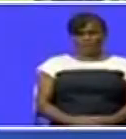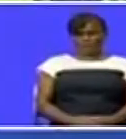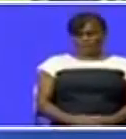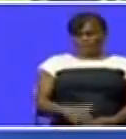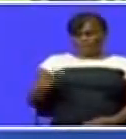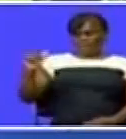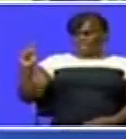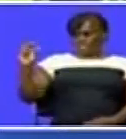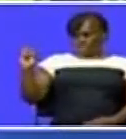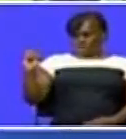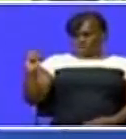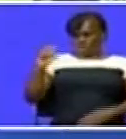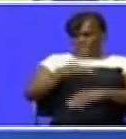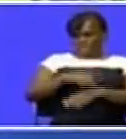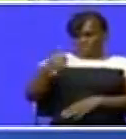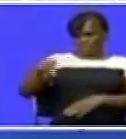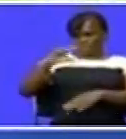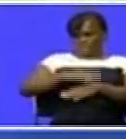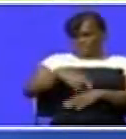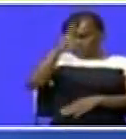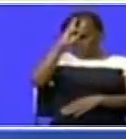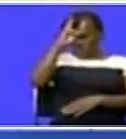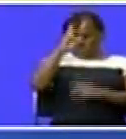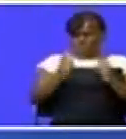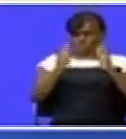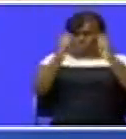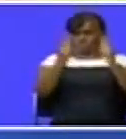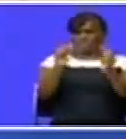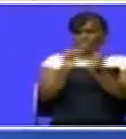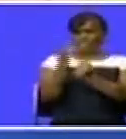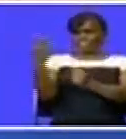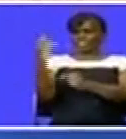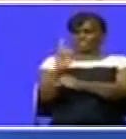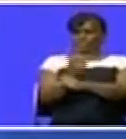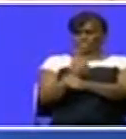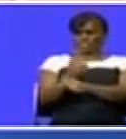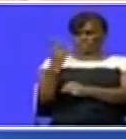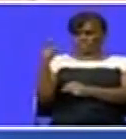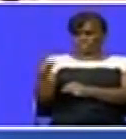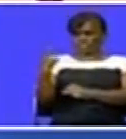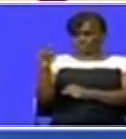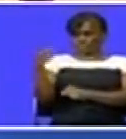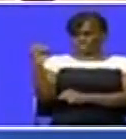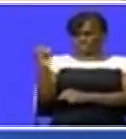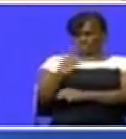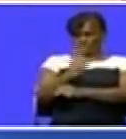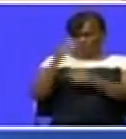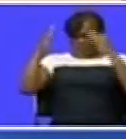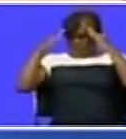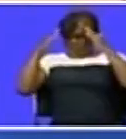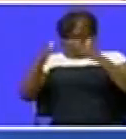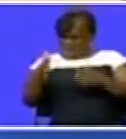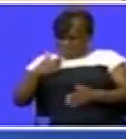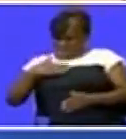Yator unleashed a last-minute kick as he collected his second police title in 13 minutes, 43.09 seconds. What I'm focusing now